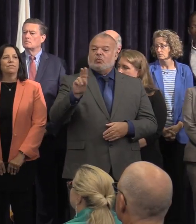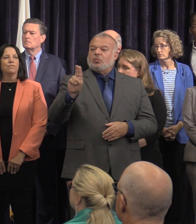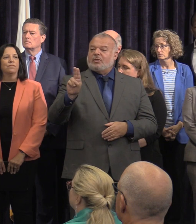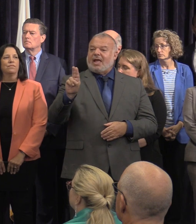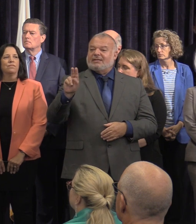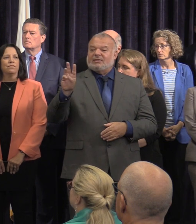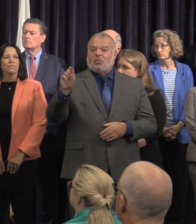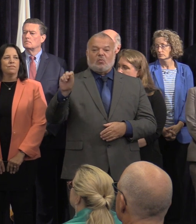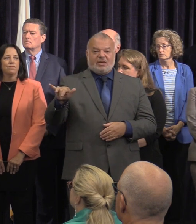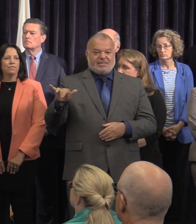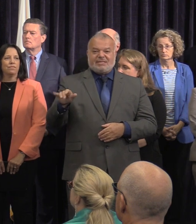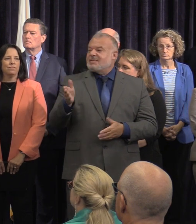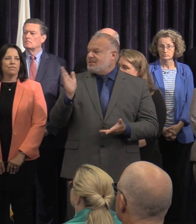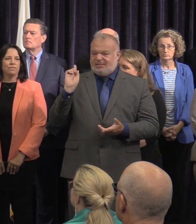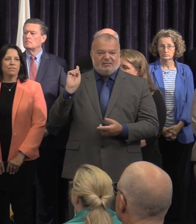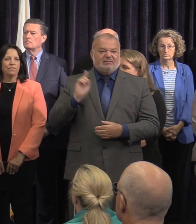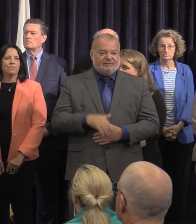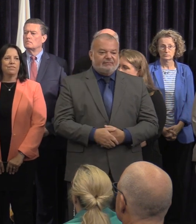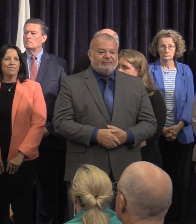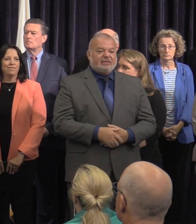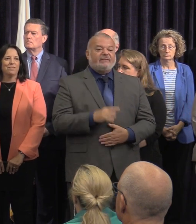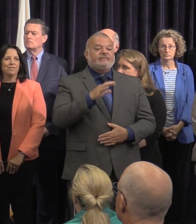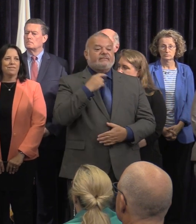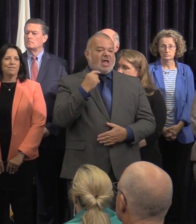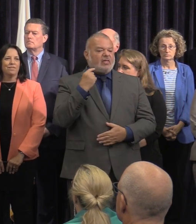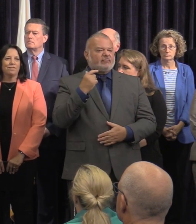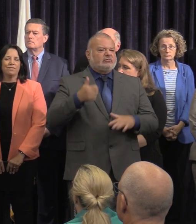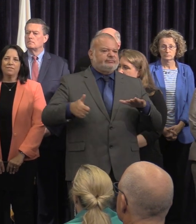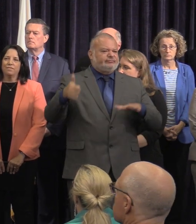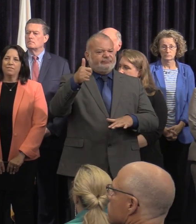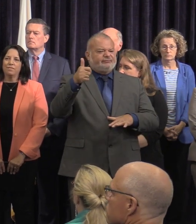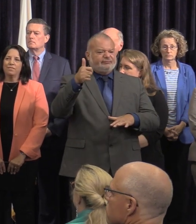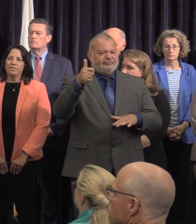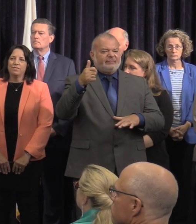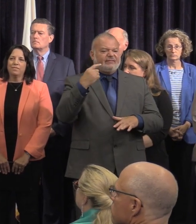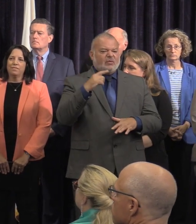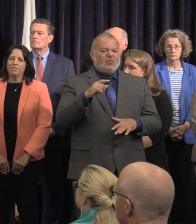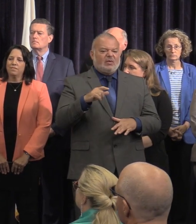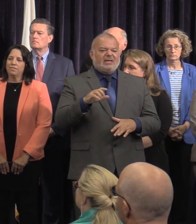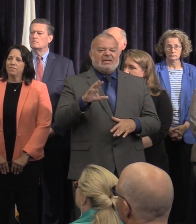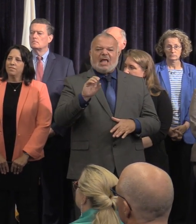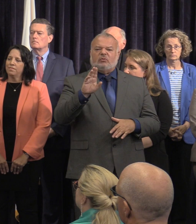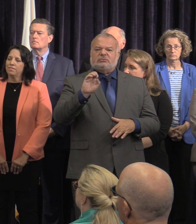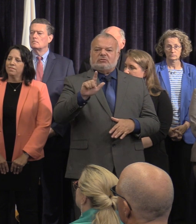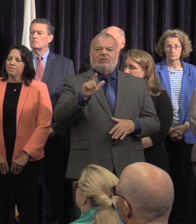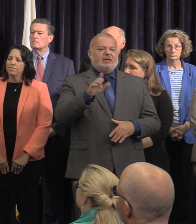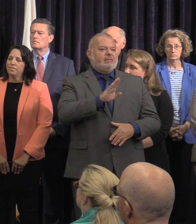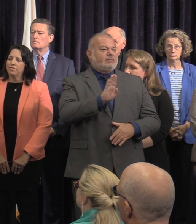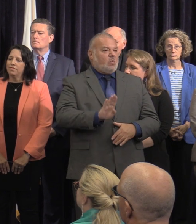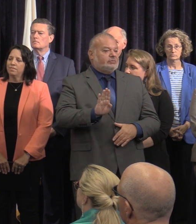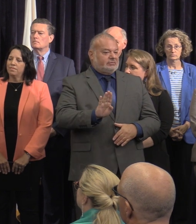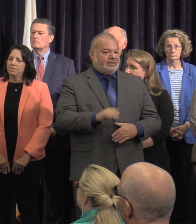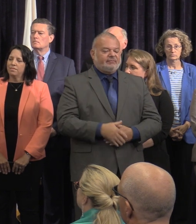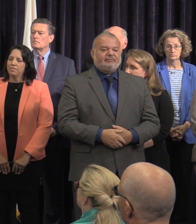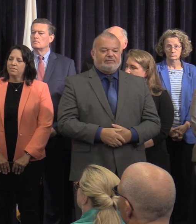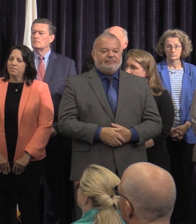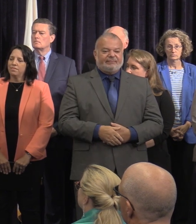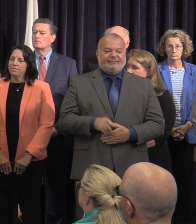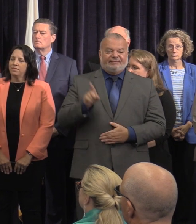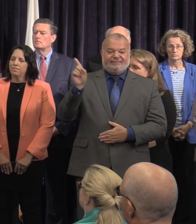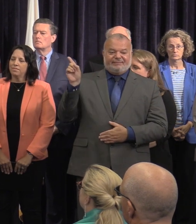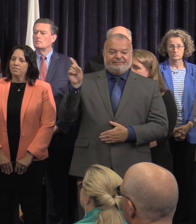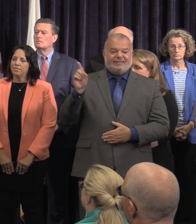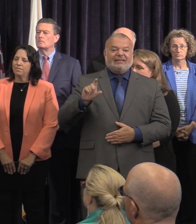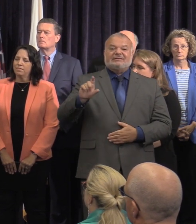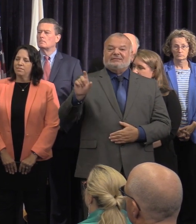the Archdiocese of Boston. Iman Abdul Qadir Farah of the Islamic Society of the Boston